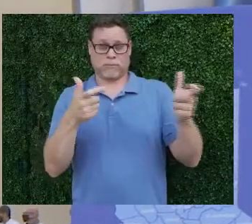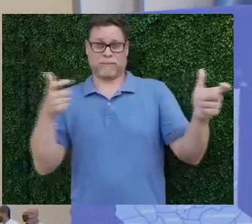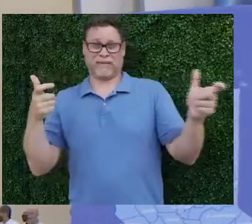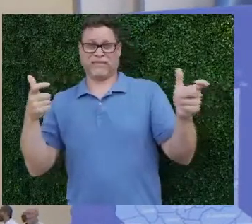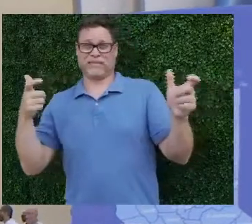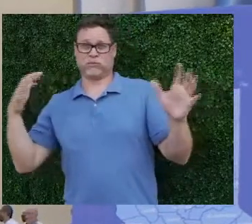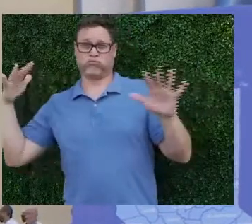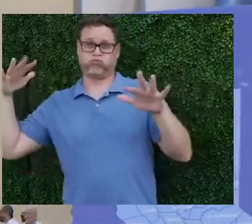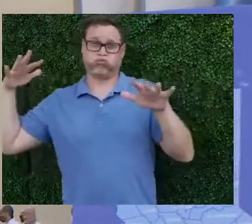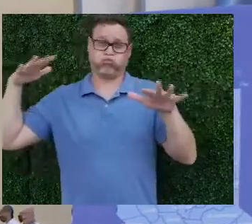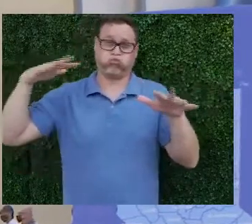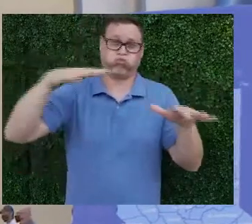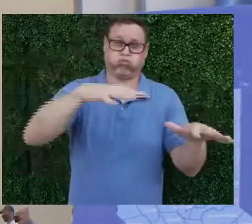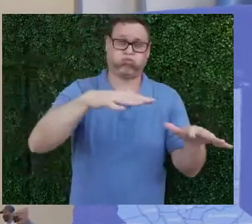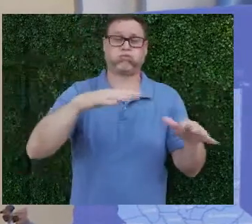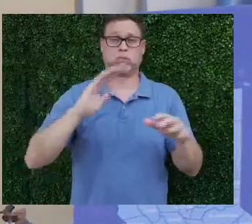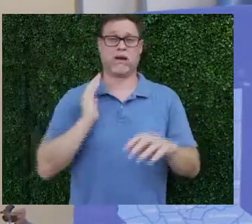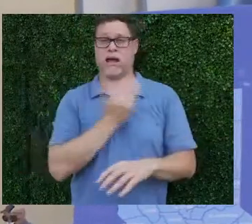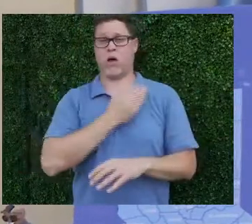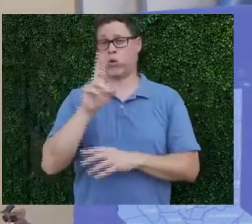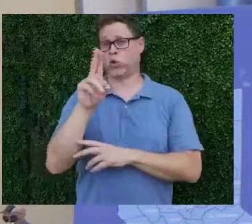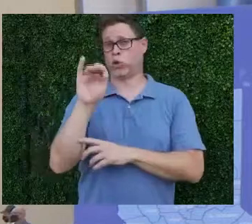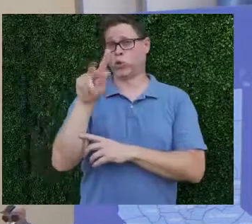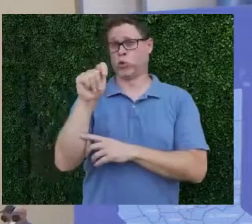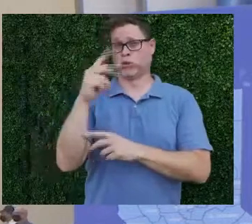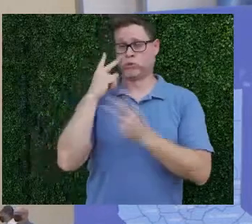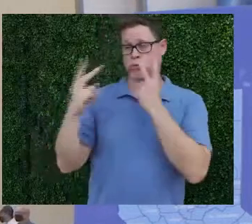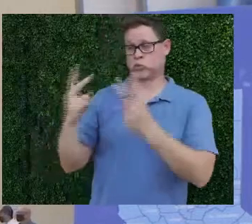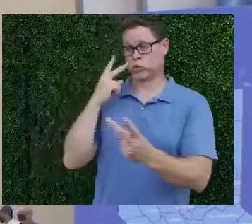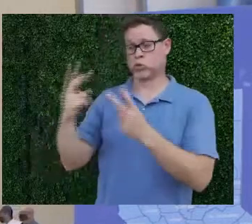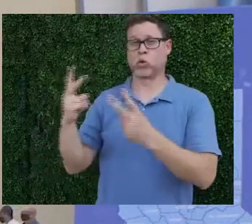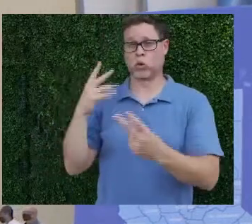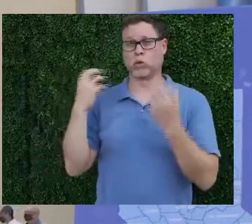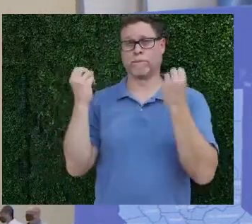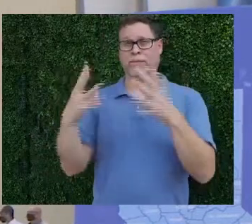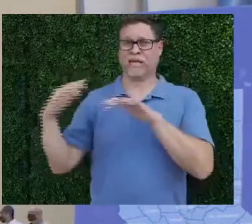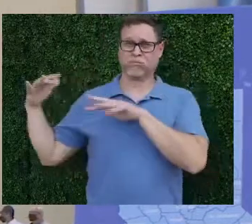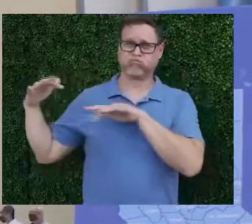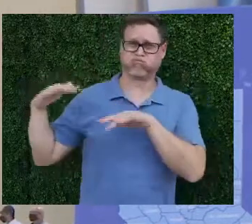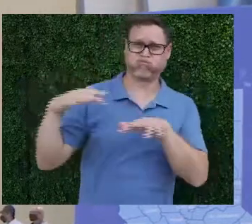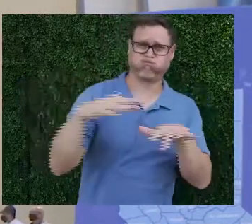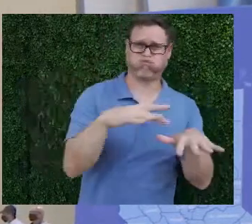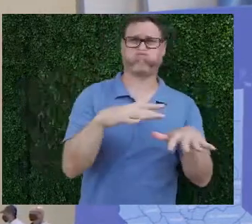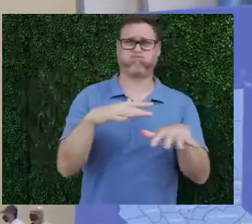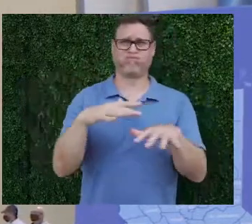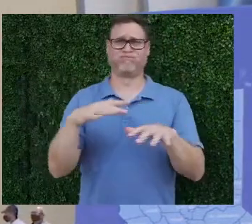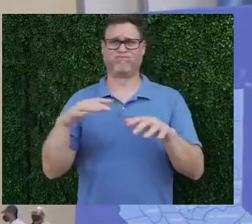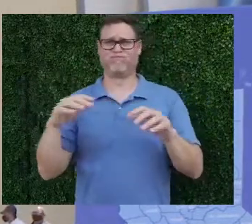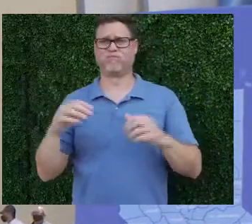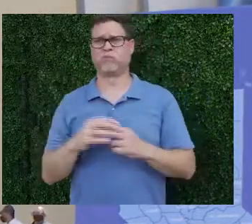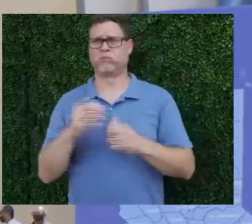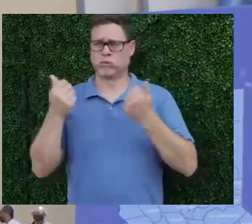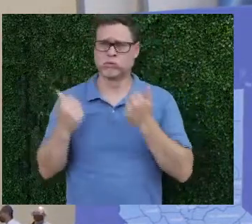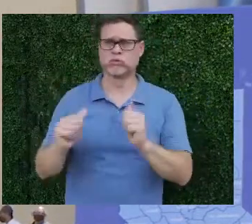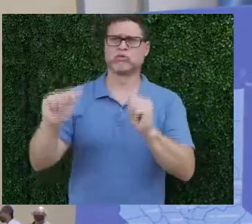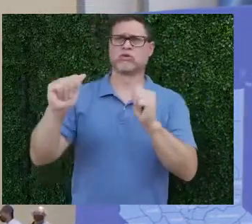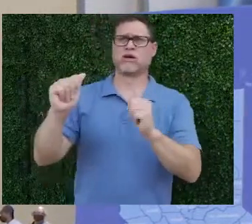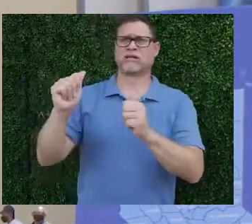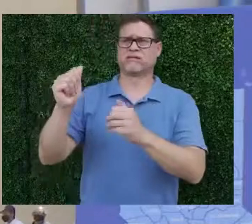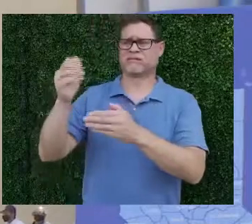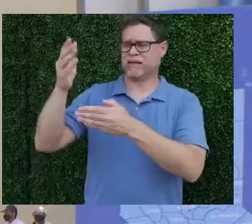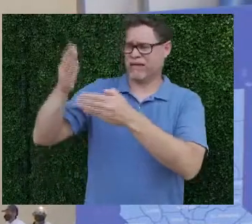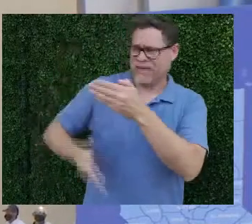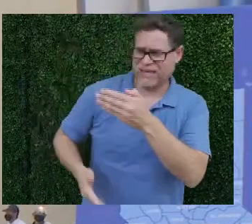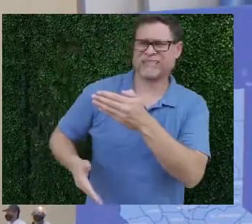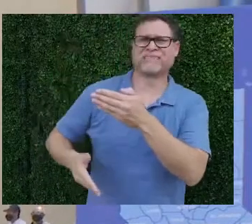that our unit saw. And we were tried to our very wit's end. Our resilience